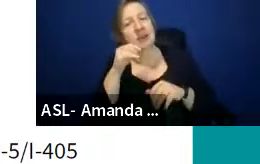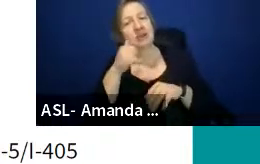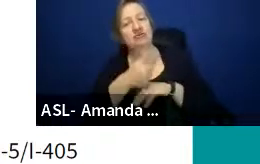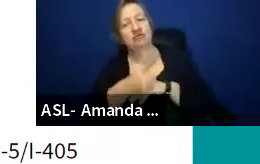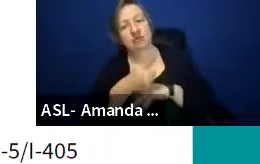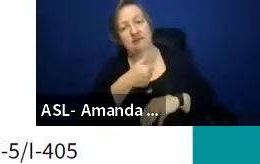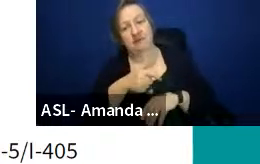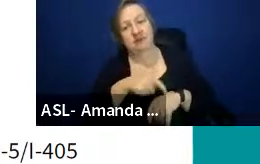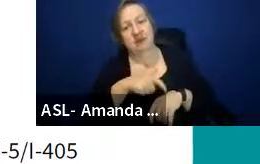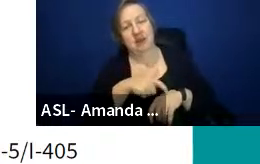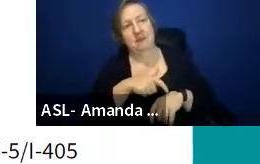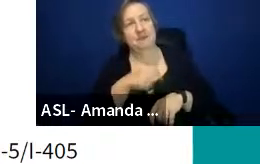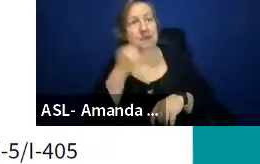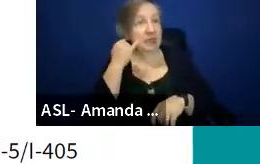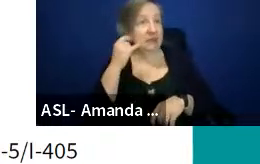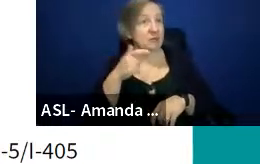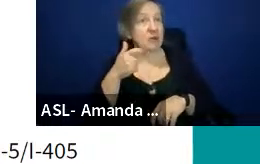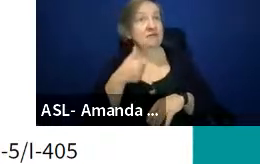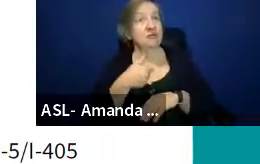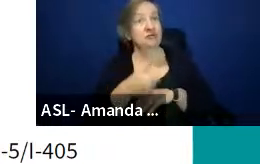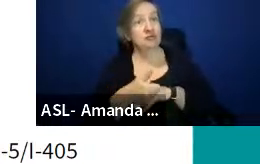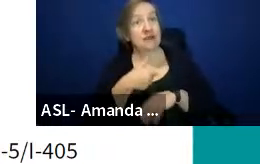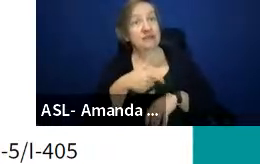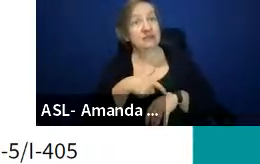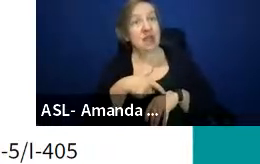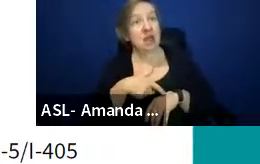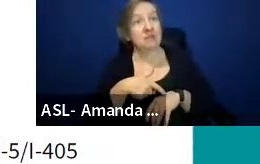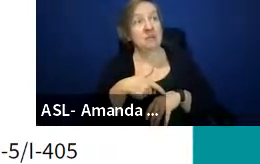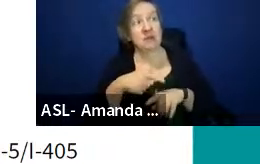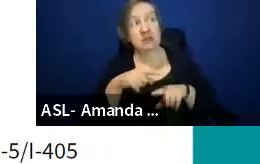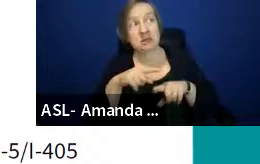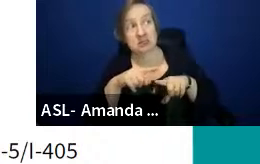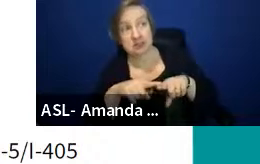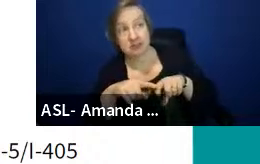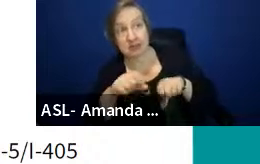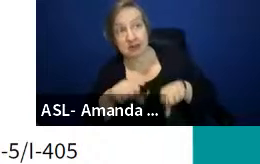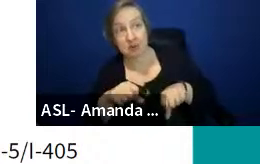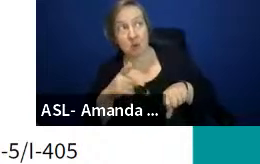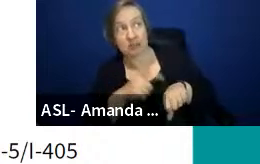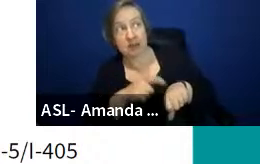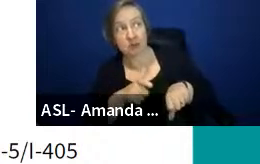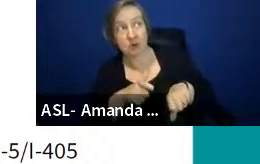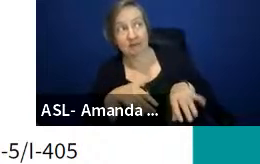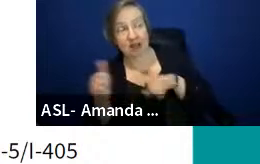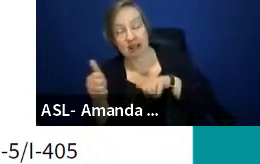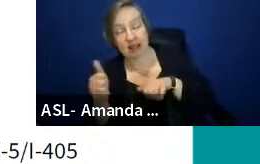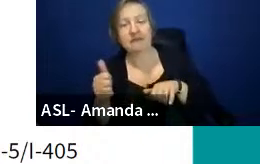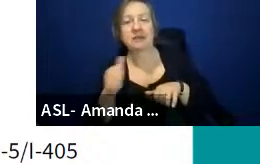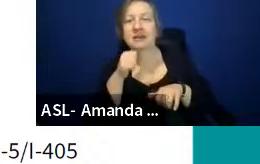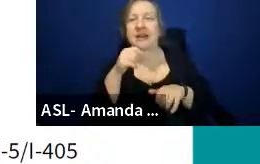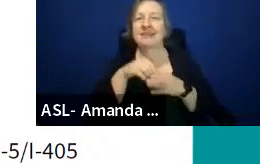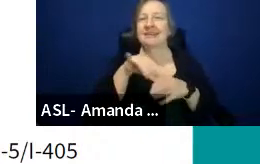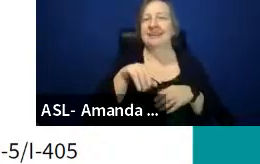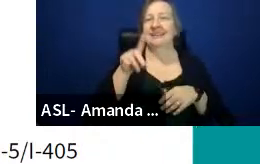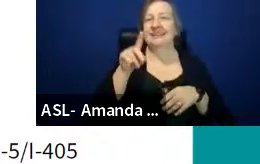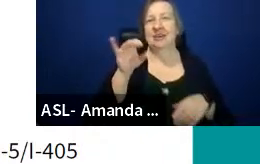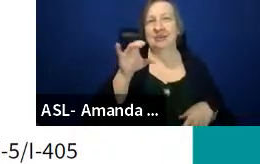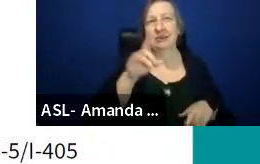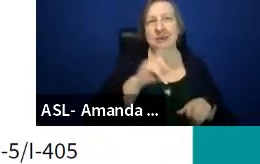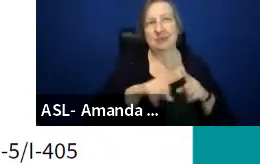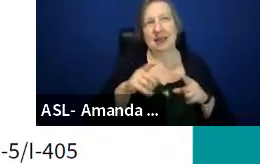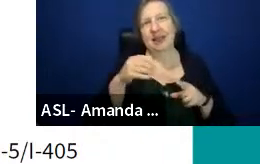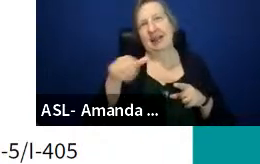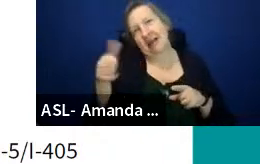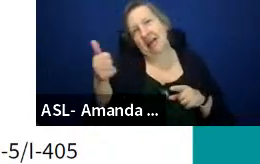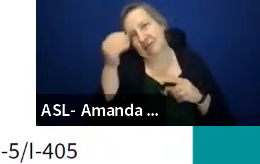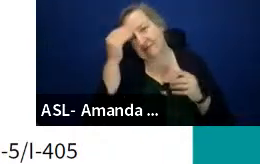and then, you know, if you have to do travel time reliability, what time do you have to leave? So that information is not in this document, but we have other information in